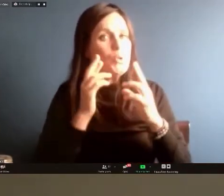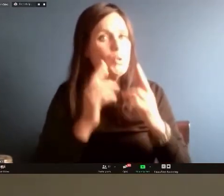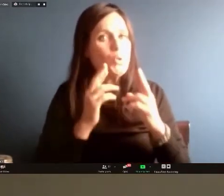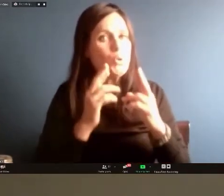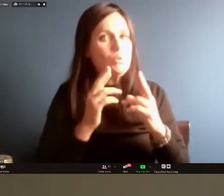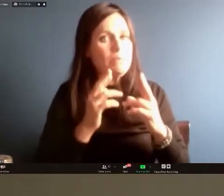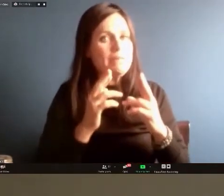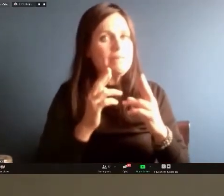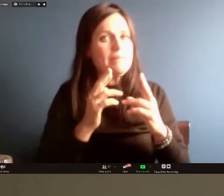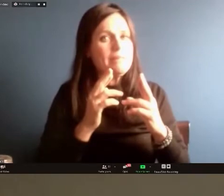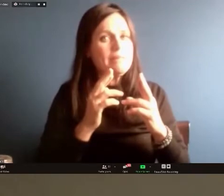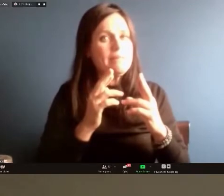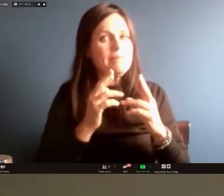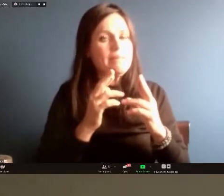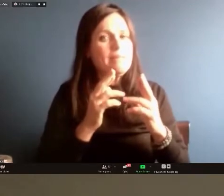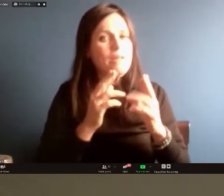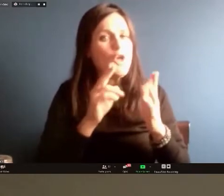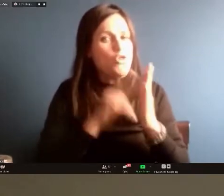gut punch to the reader.